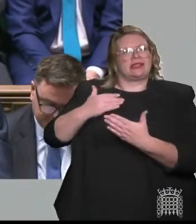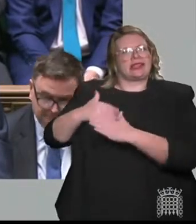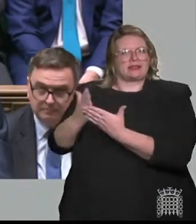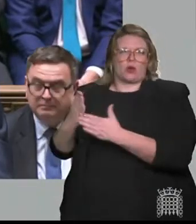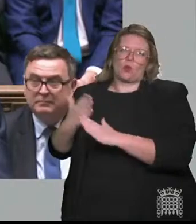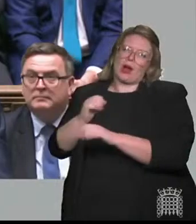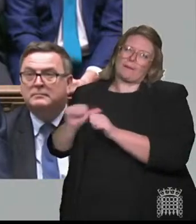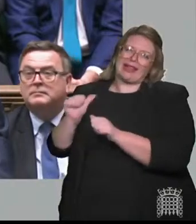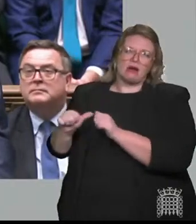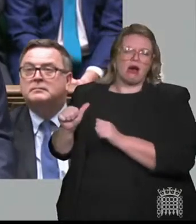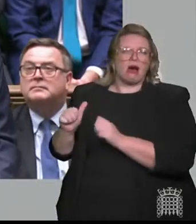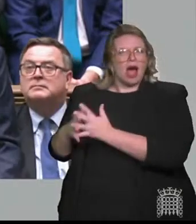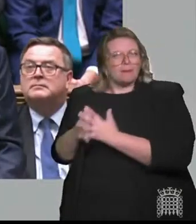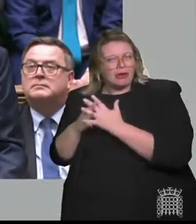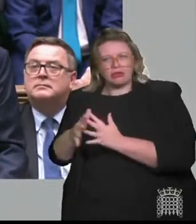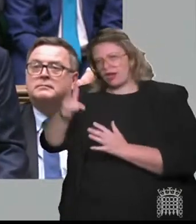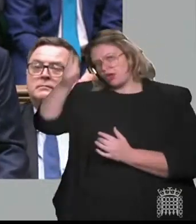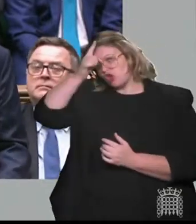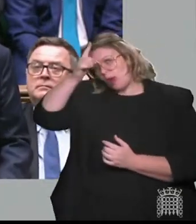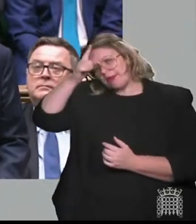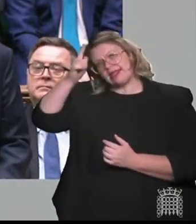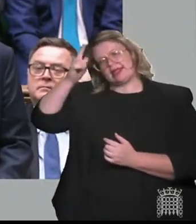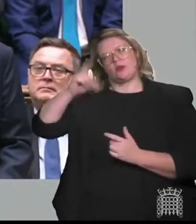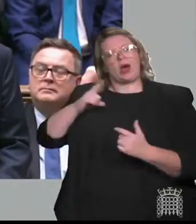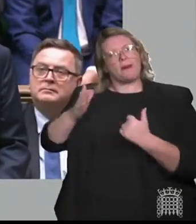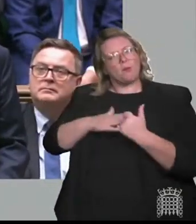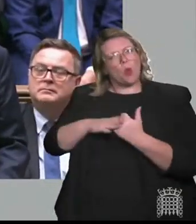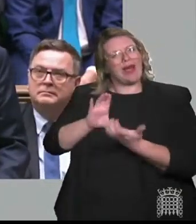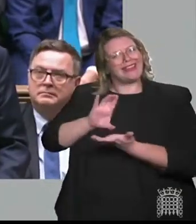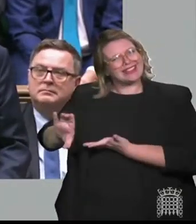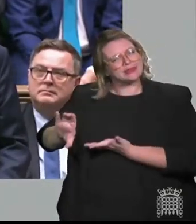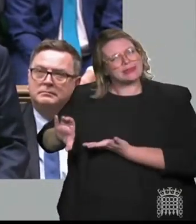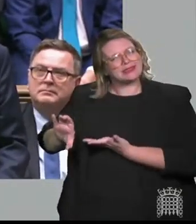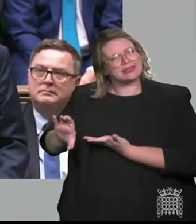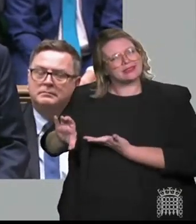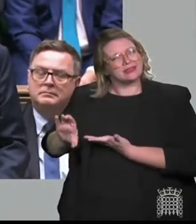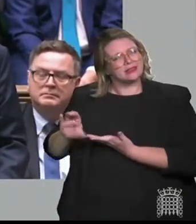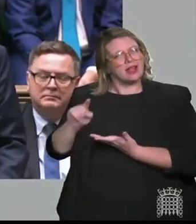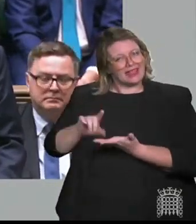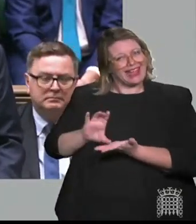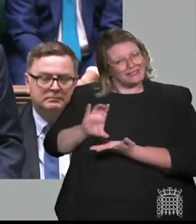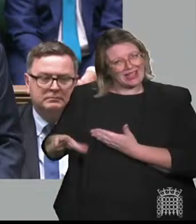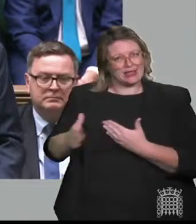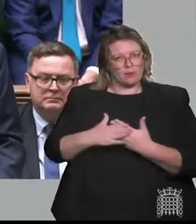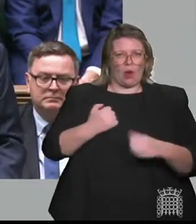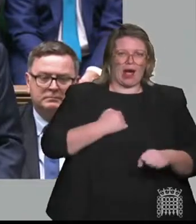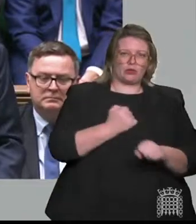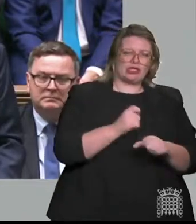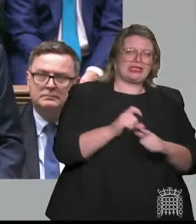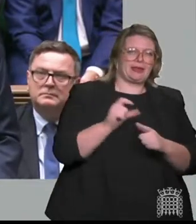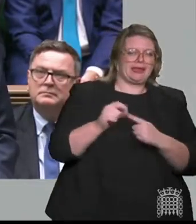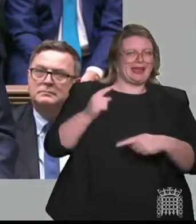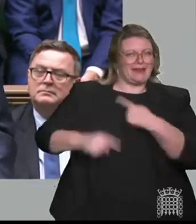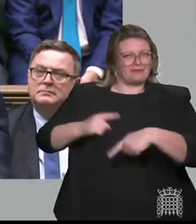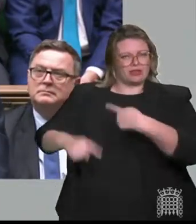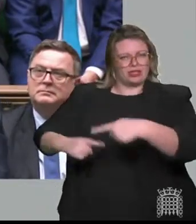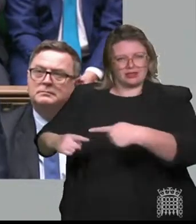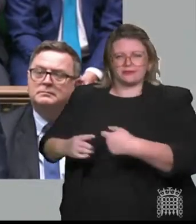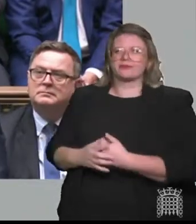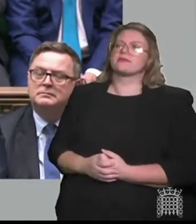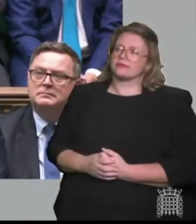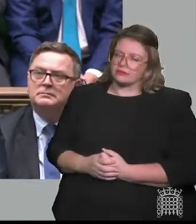States, Germany and France because it invests more, on average 2 percentage points more of GDP every year.